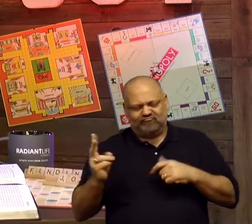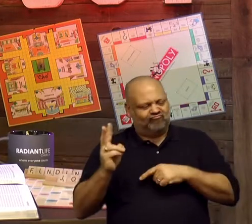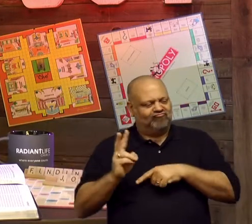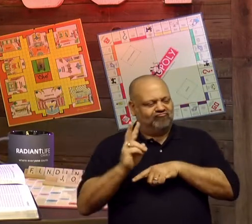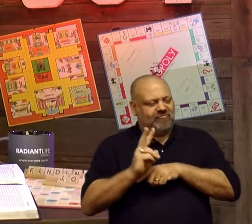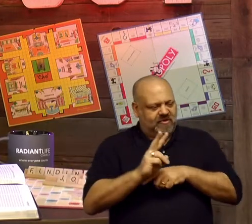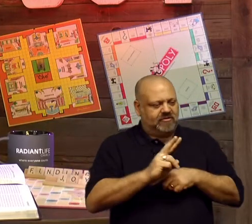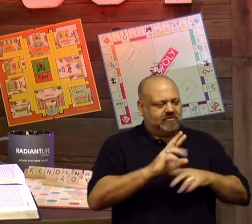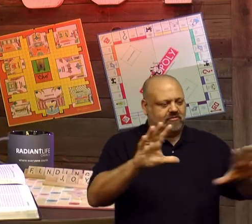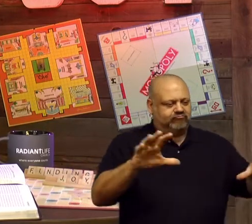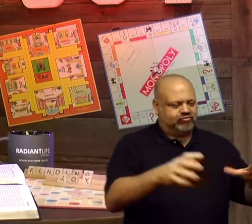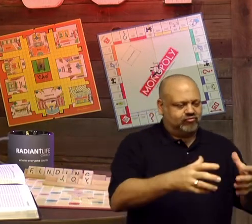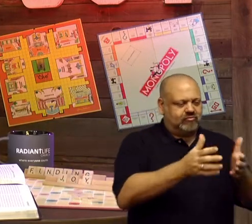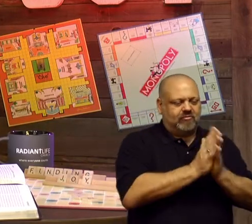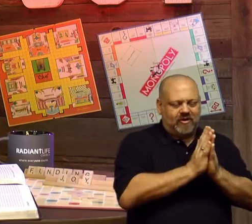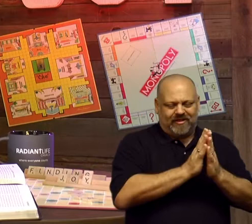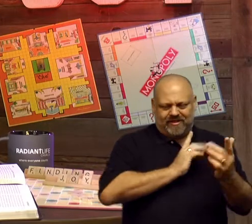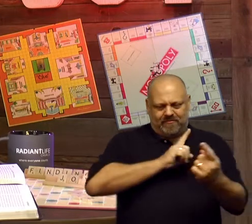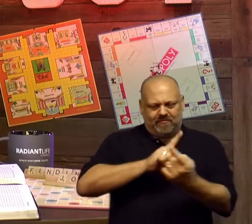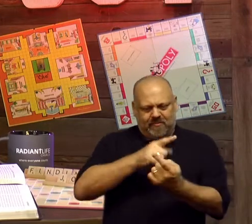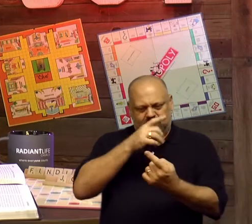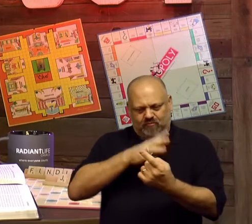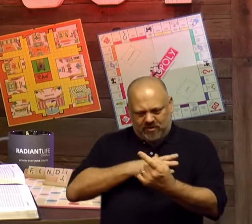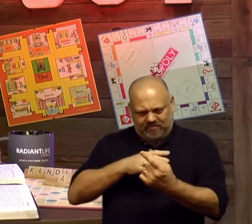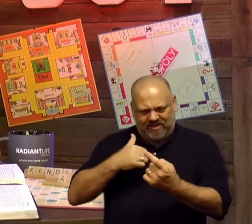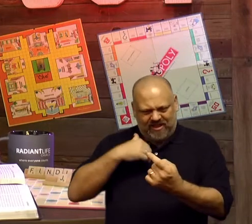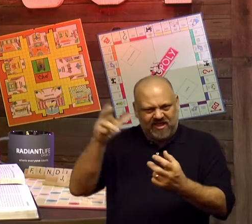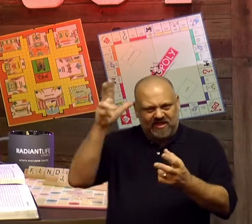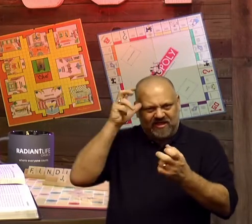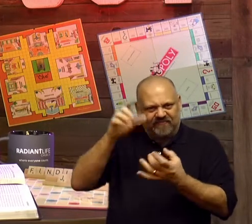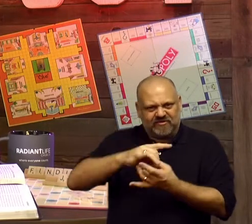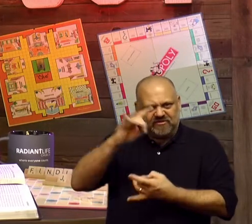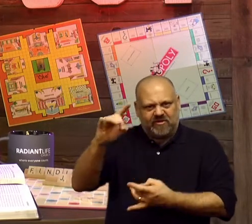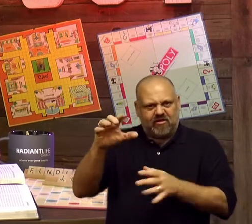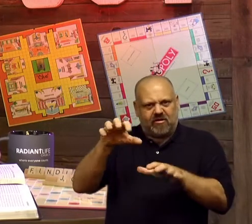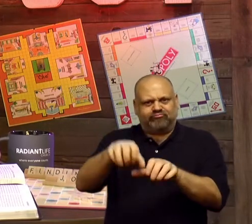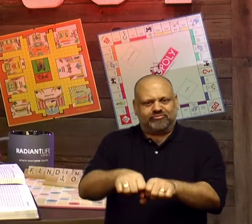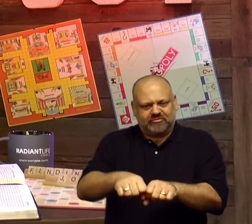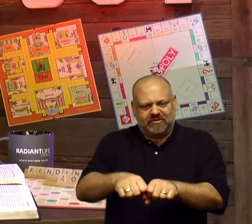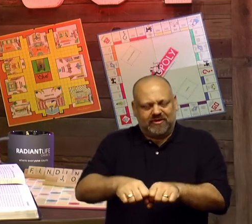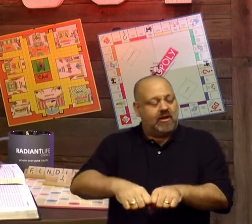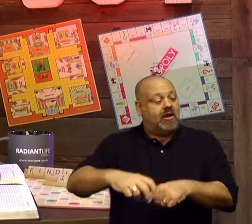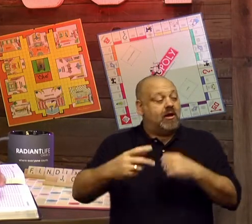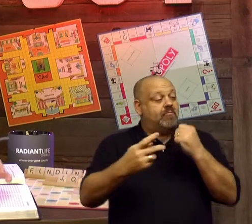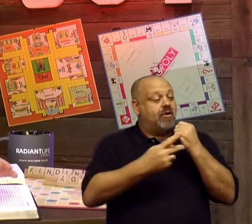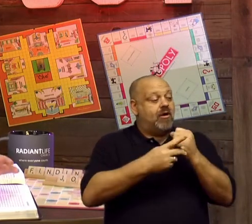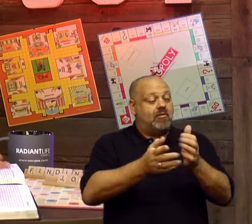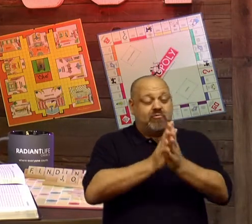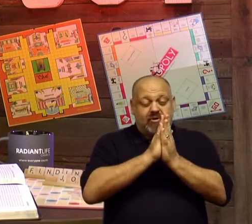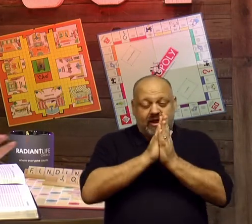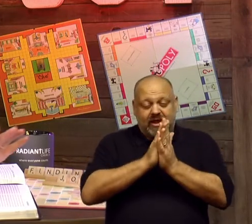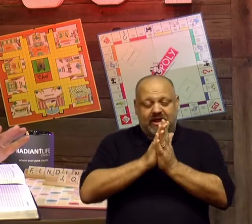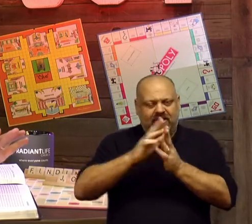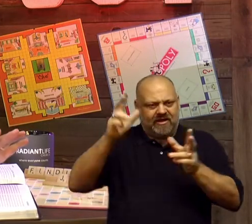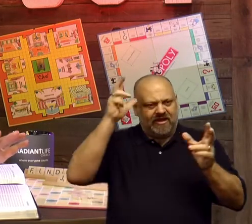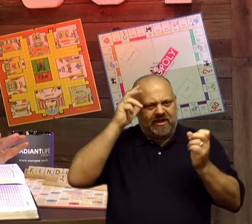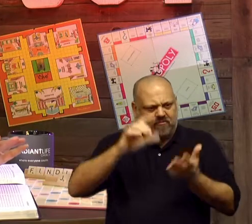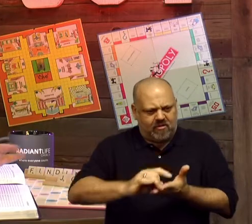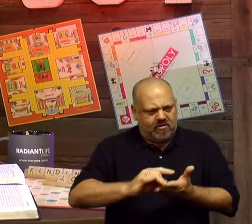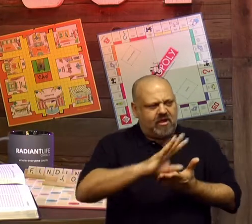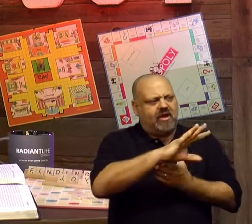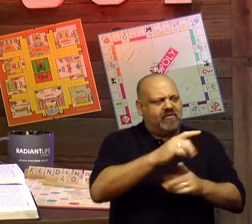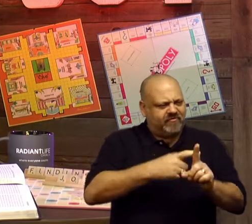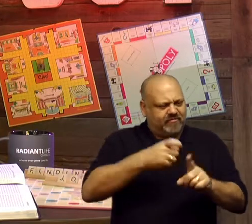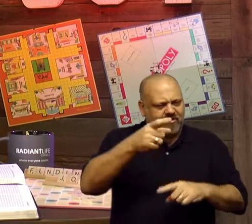way to a prayer gathering when they met a woman who was possessed by an evil spirit. Paul prayed and cast the demon out of